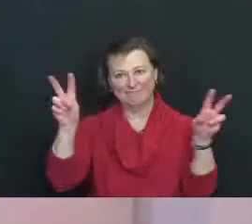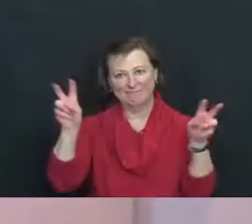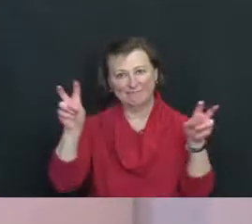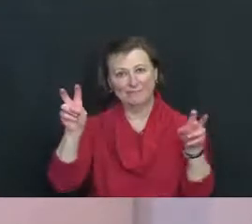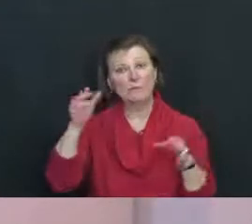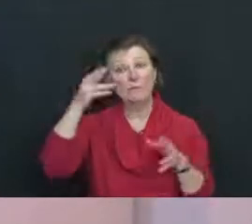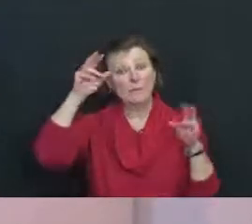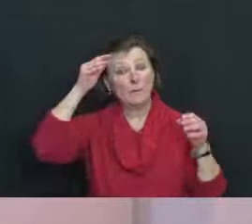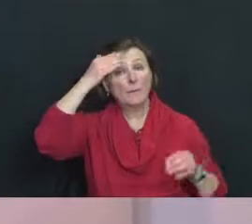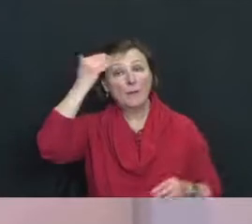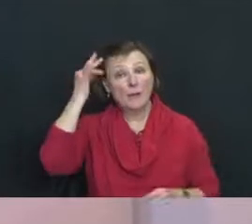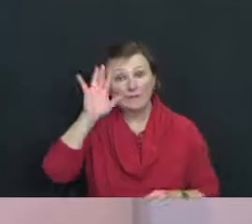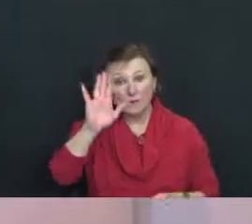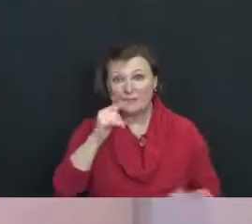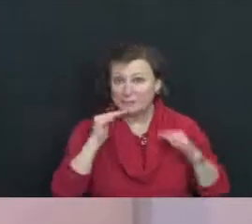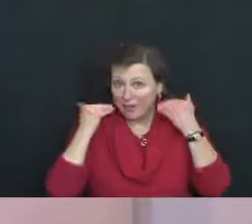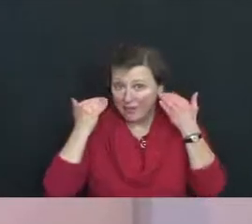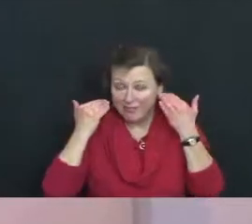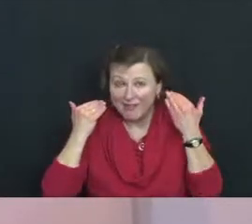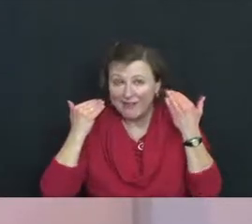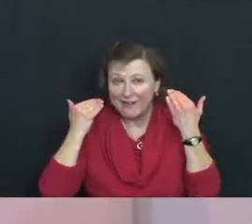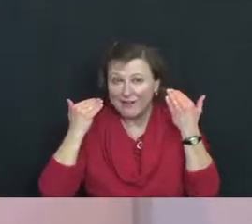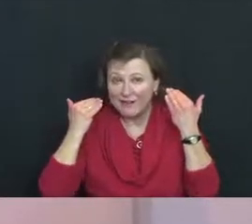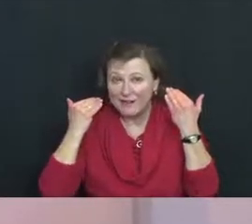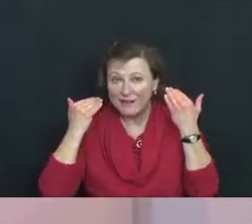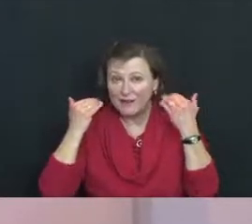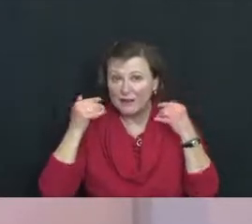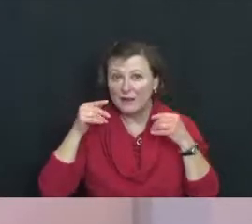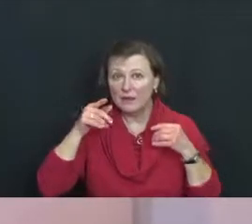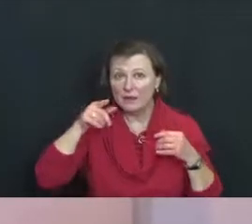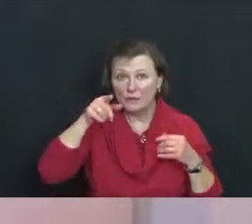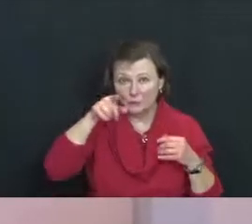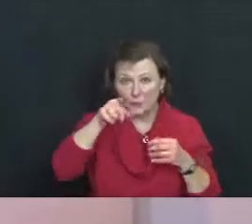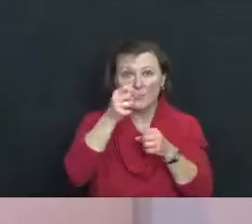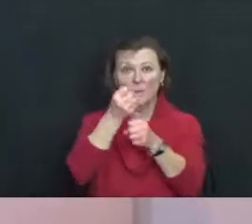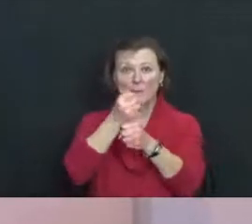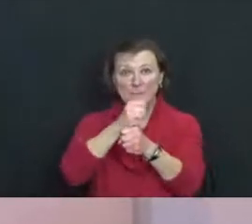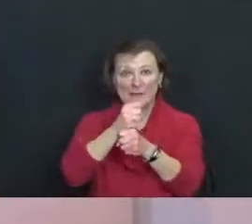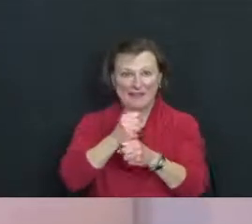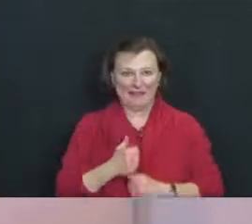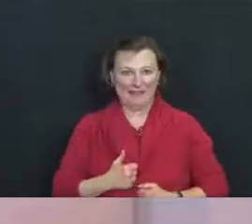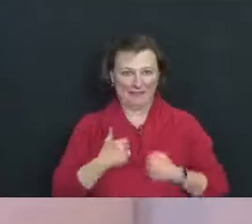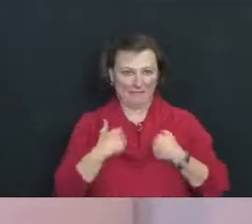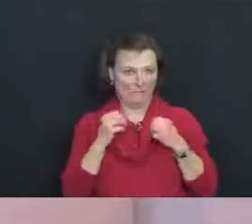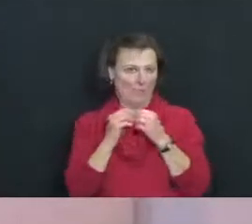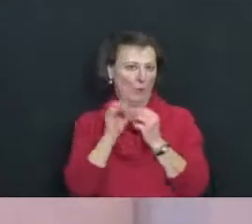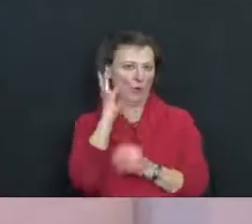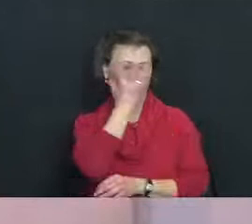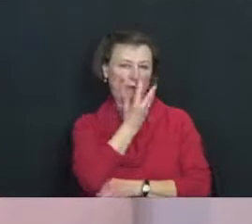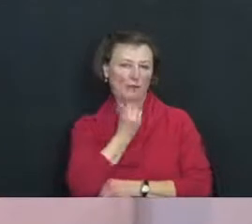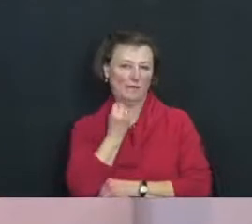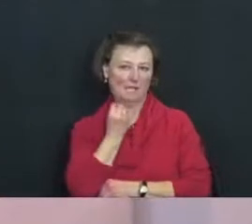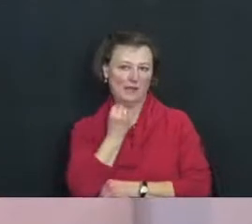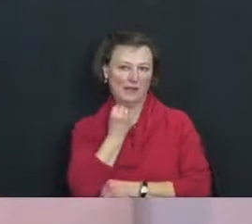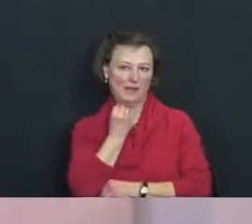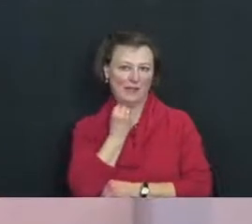Because of your smile, you make life more beautiful.